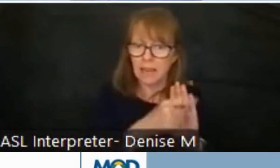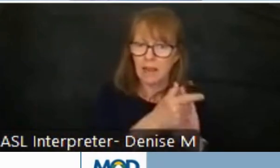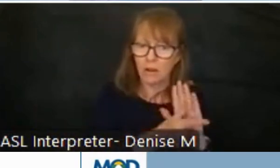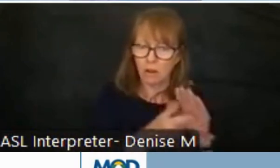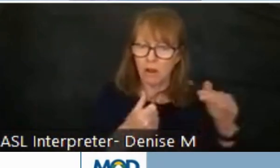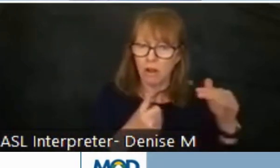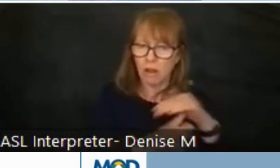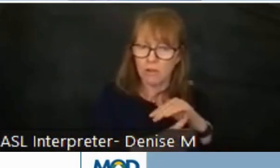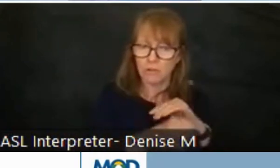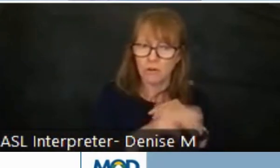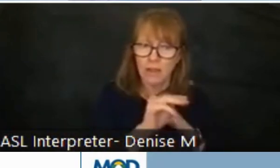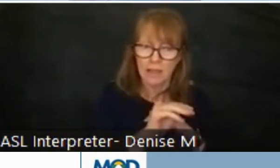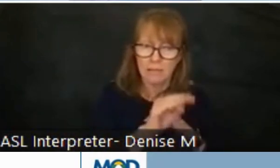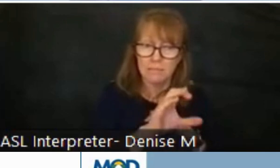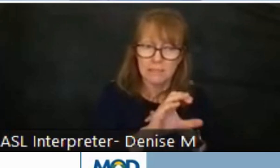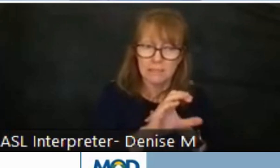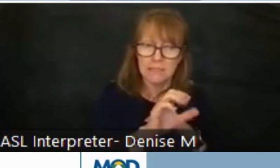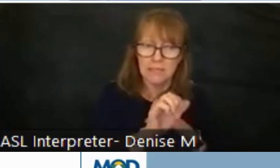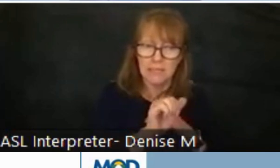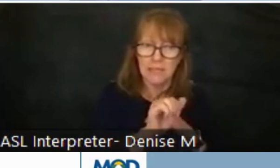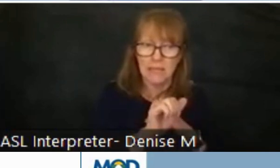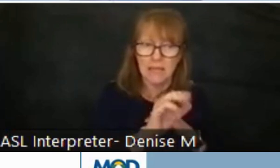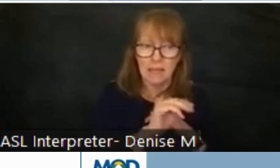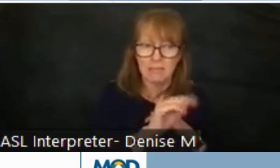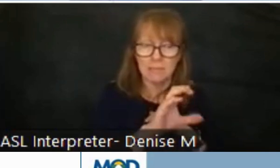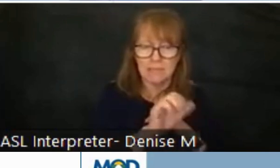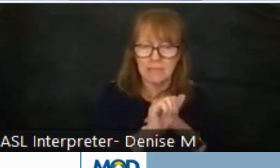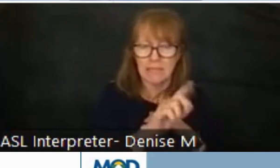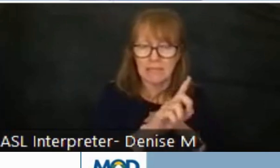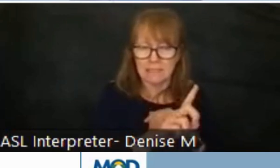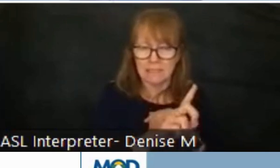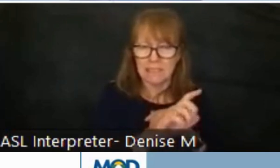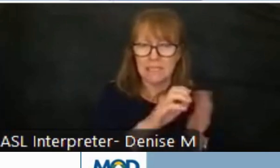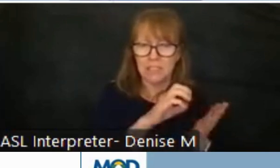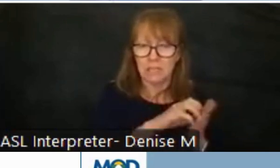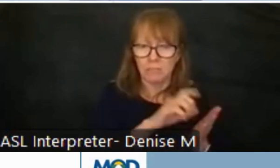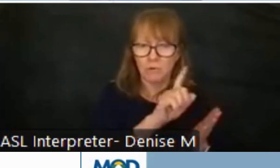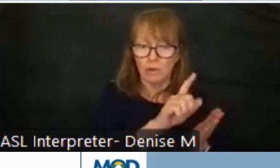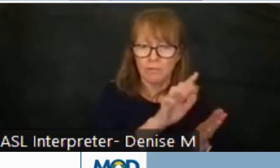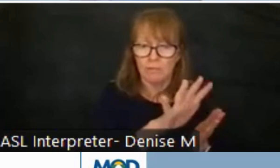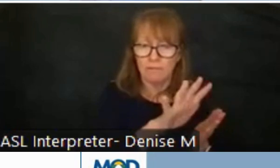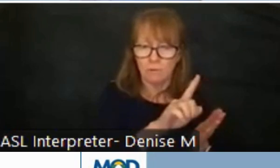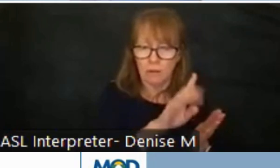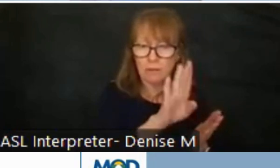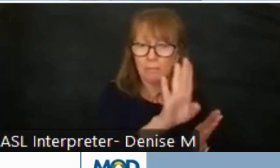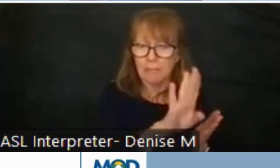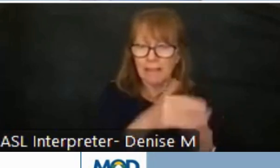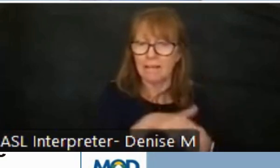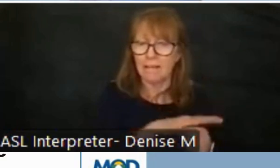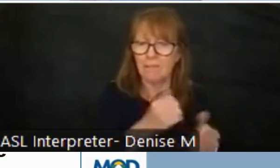Chapter 151B, covers everything other than the 2-unit owner-occupied housing.